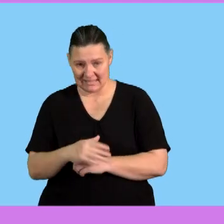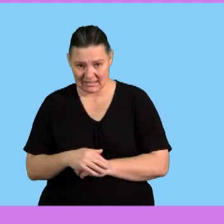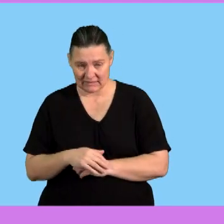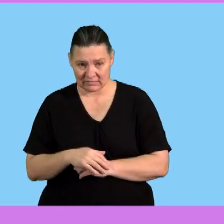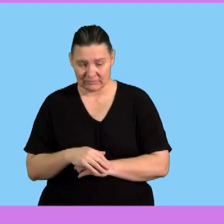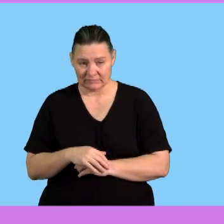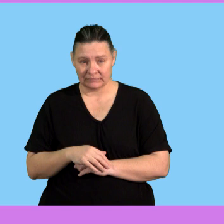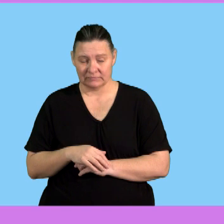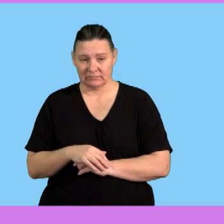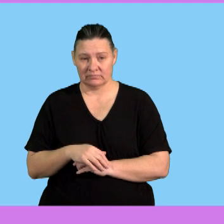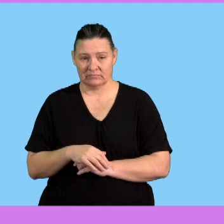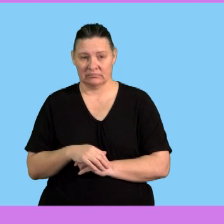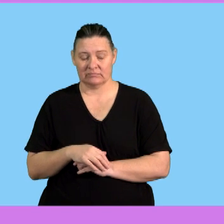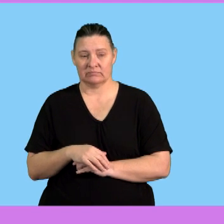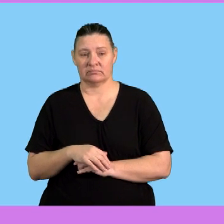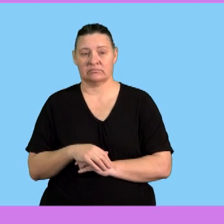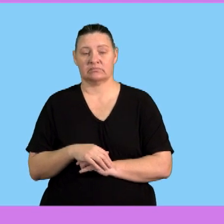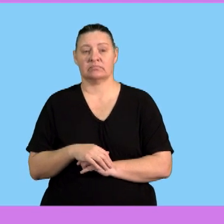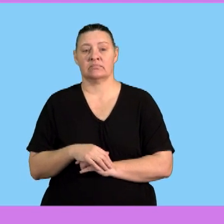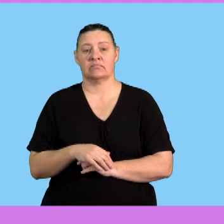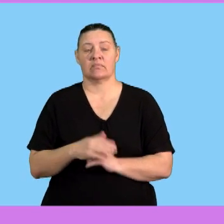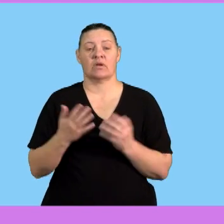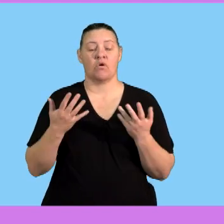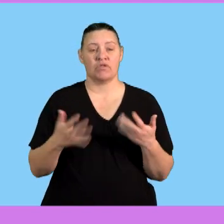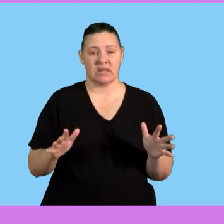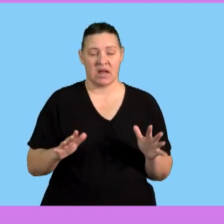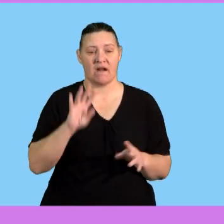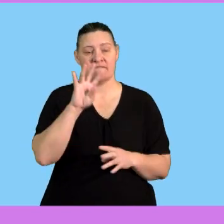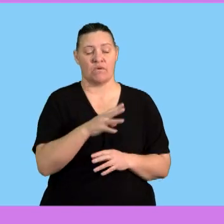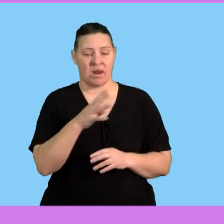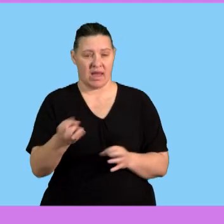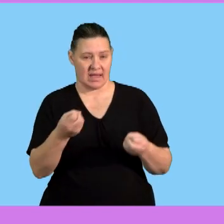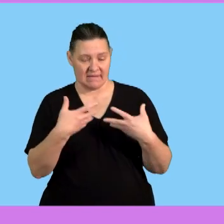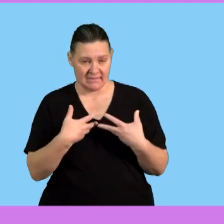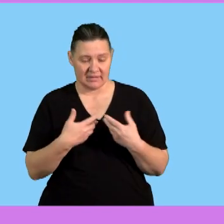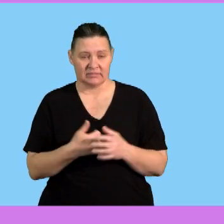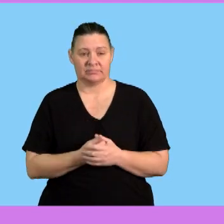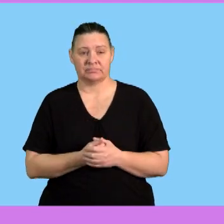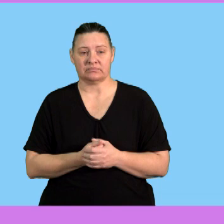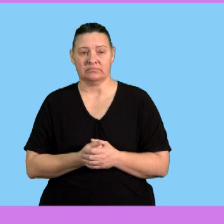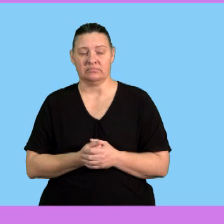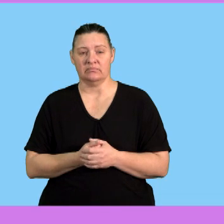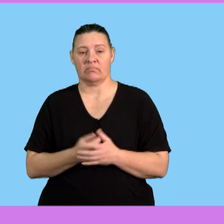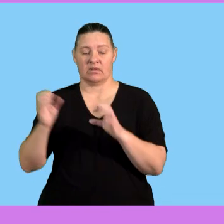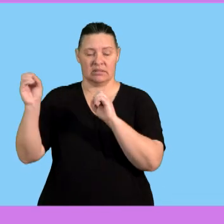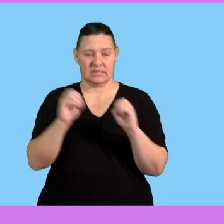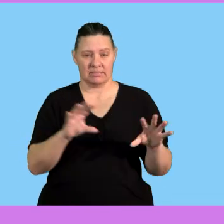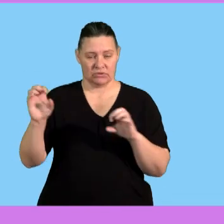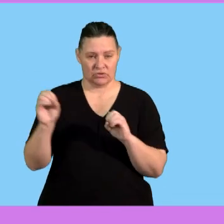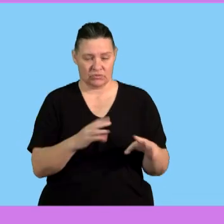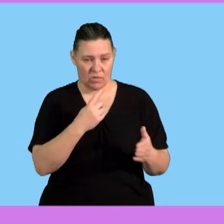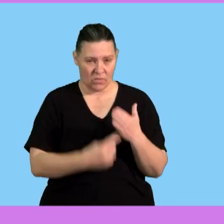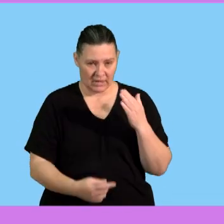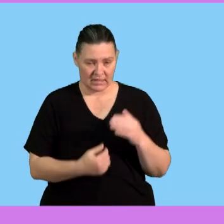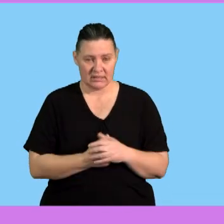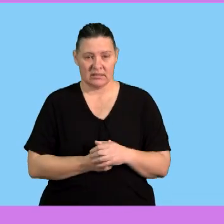to leave our answer in minutes. So already the formula is given to us. So we are just going to substitute